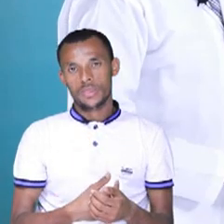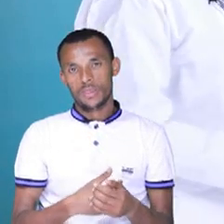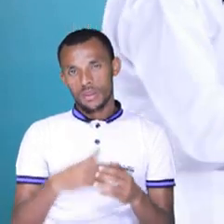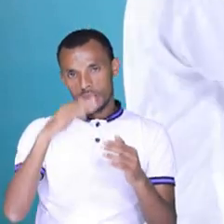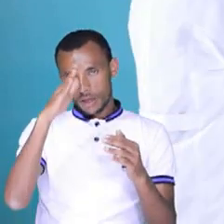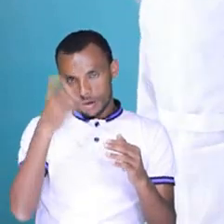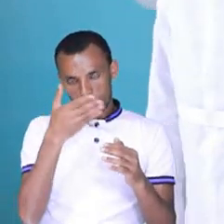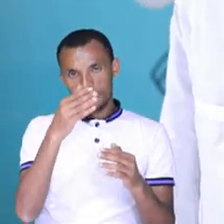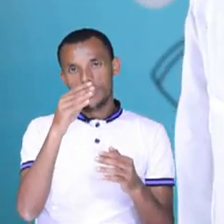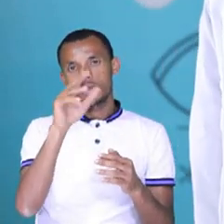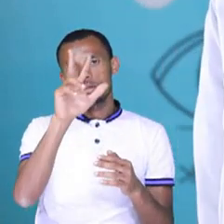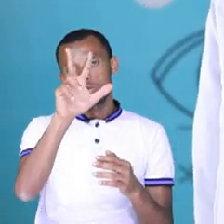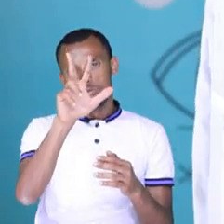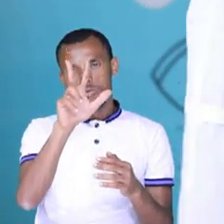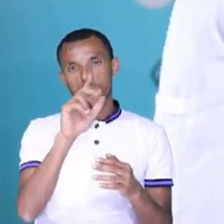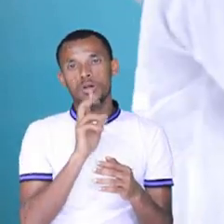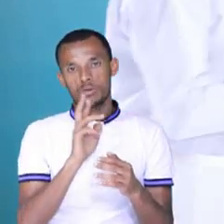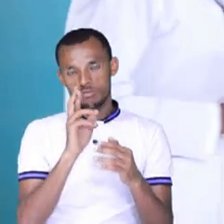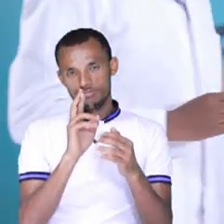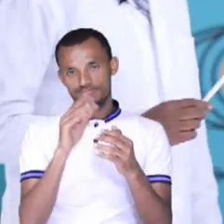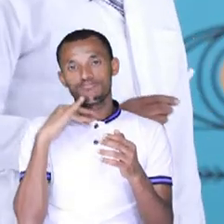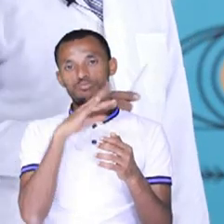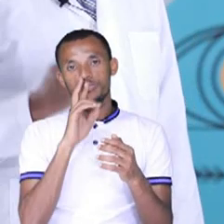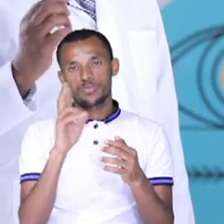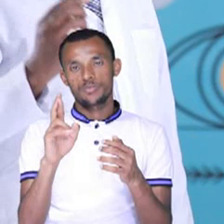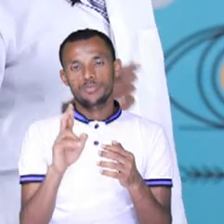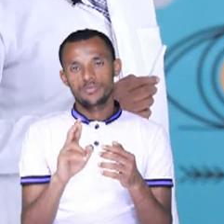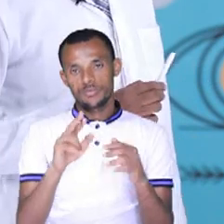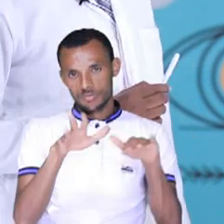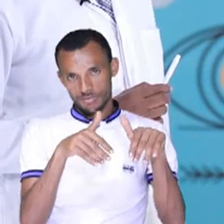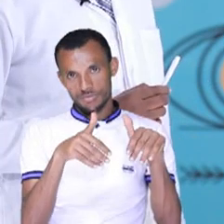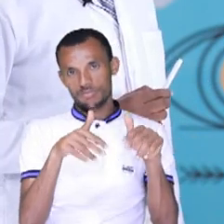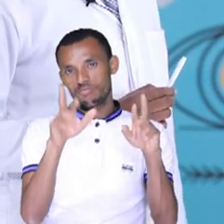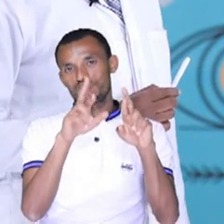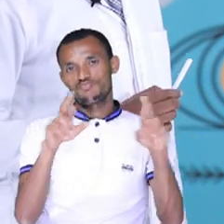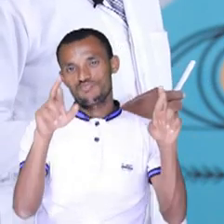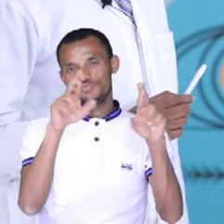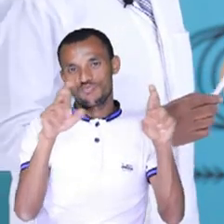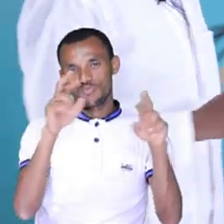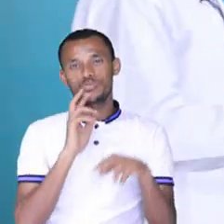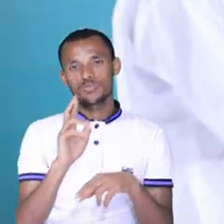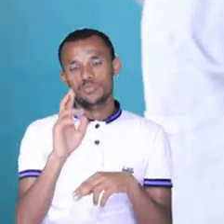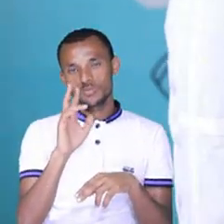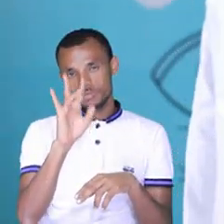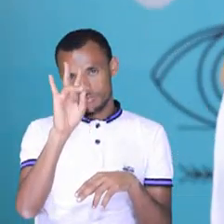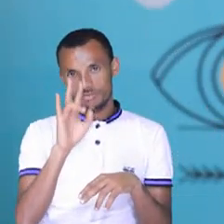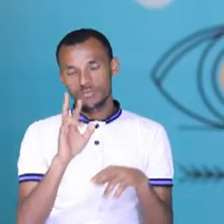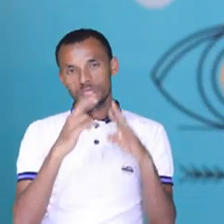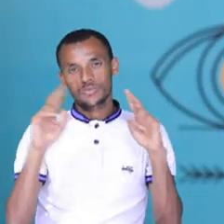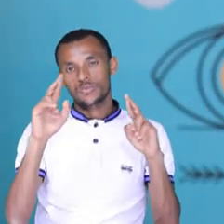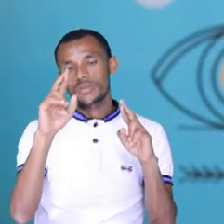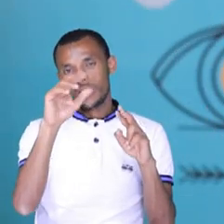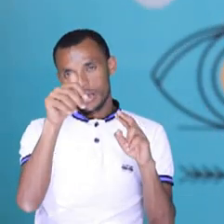Out of 10, 3 of them are defective. The rest are normal bulbs. So from